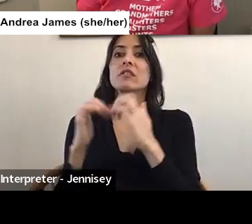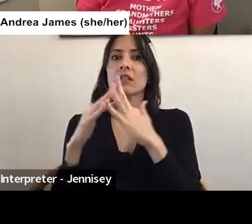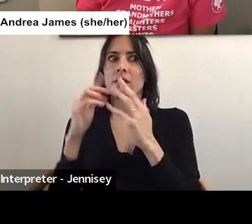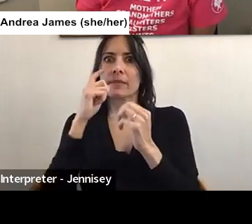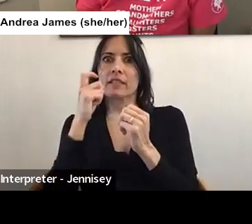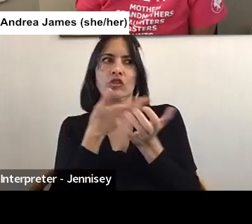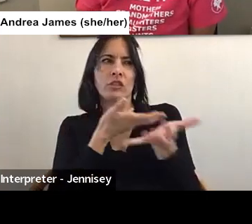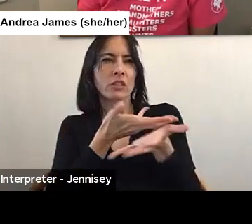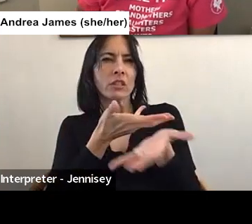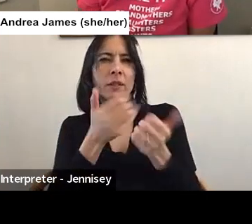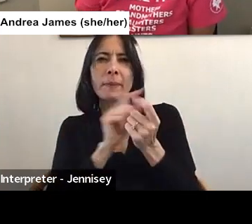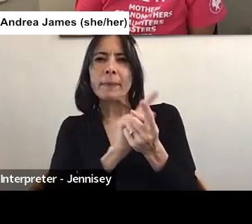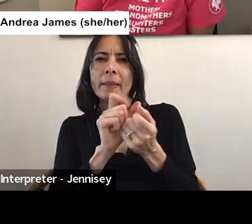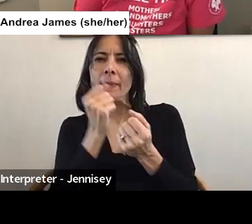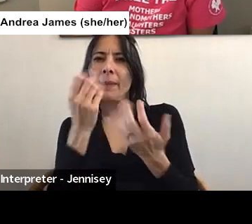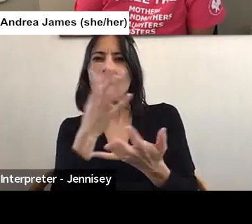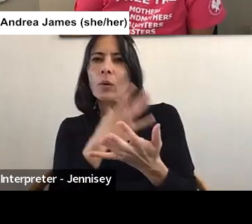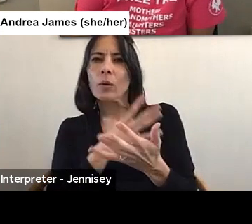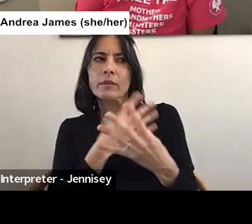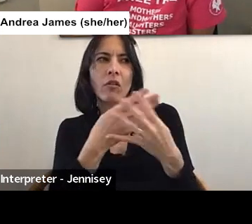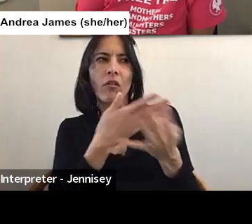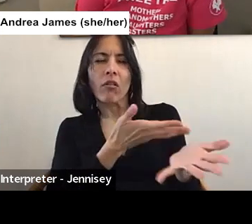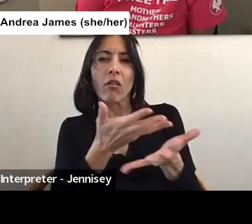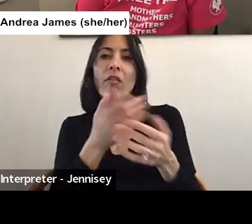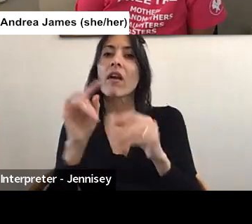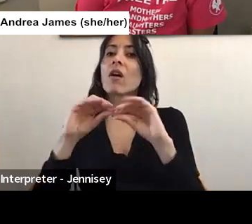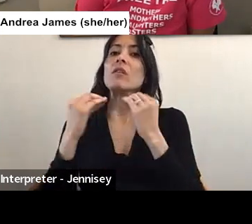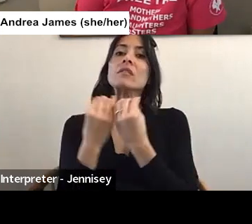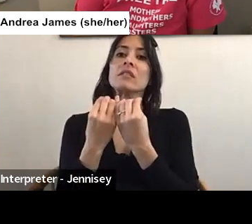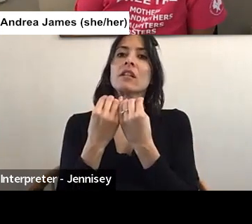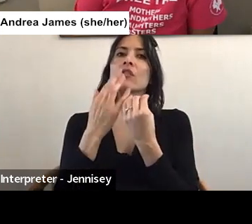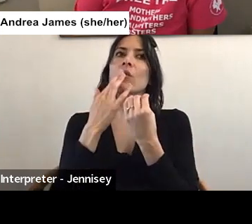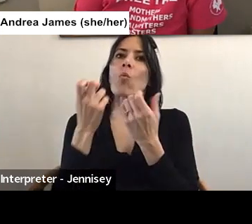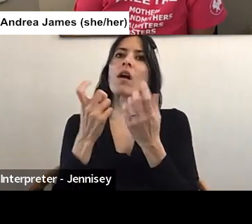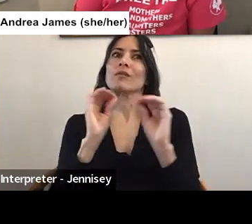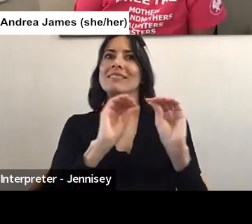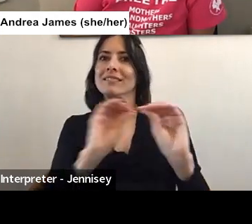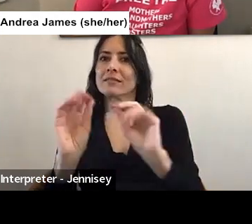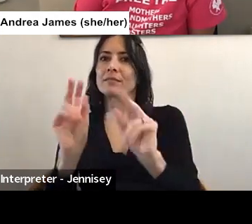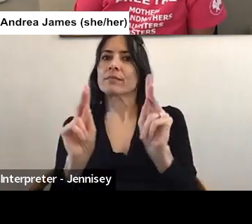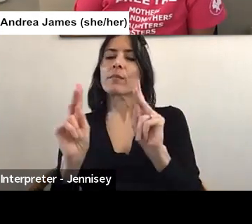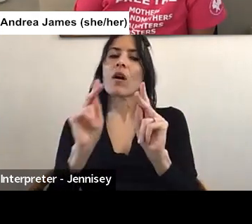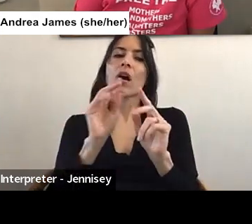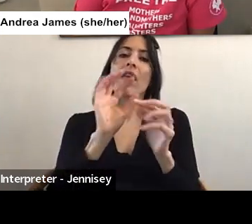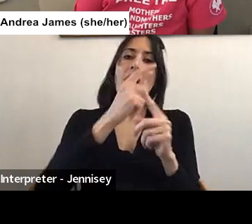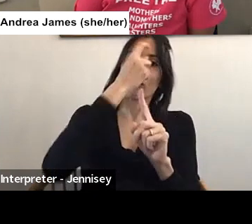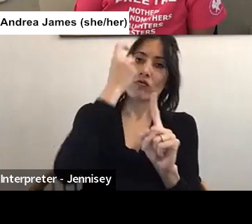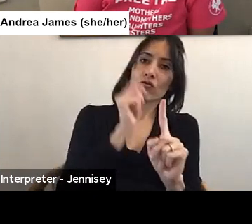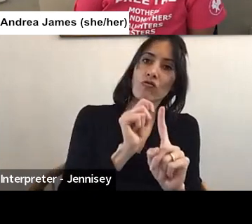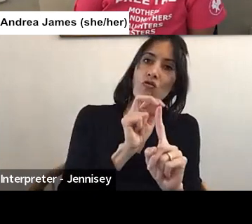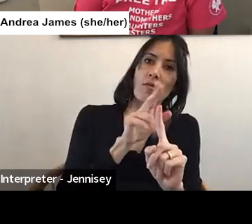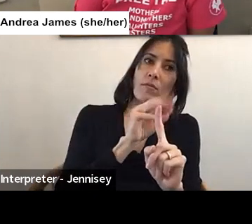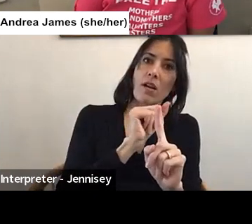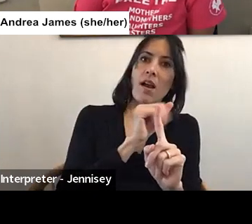with. Who Speaks For Me works to raise awareness about the intersection of trauma and the rise in incarceration rates